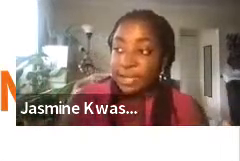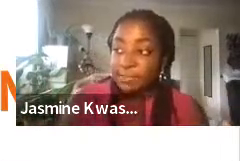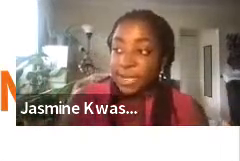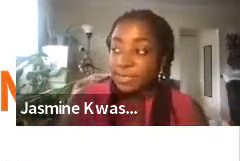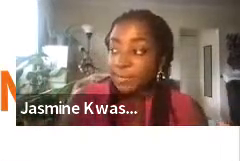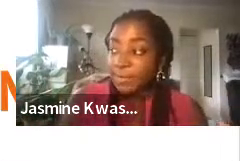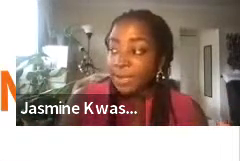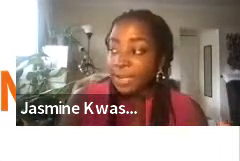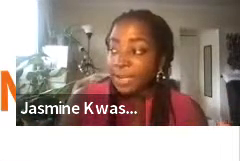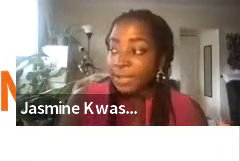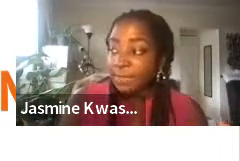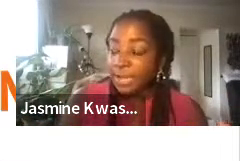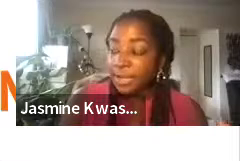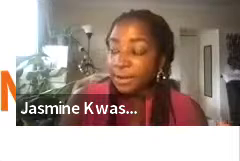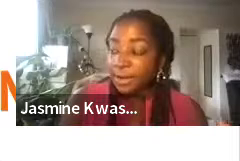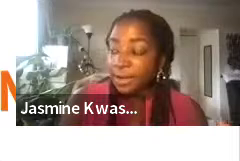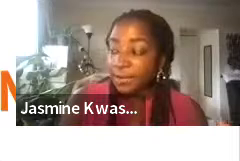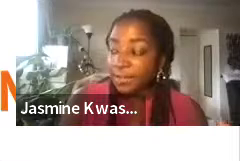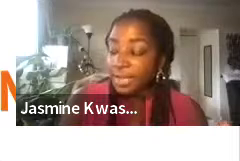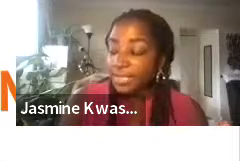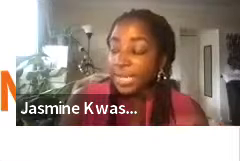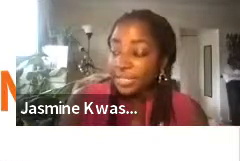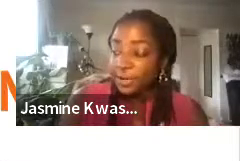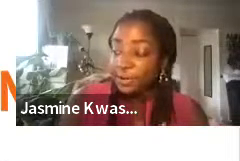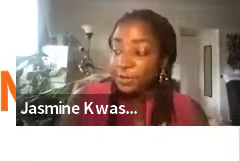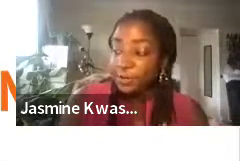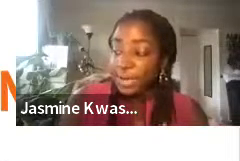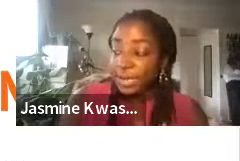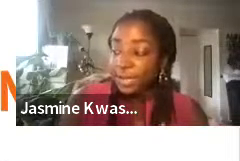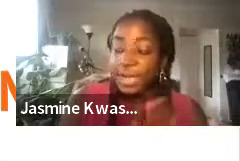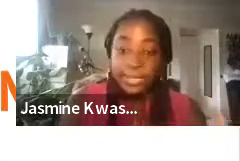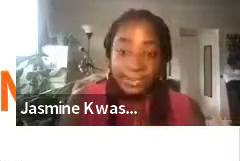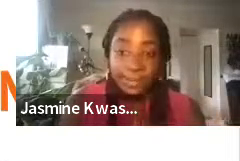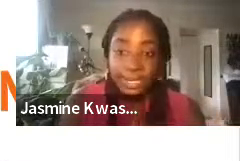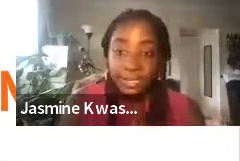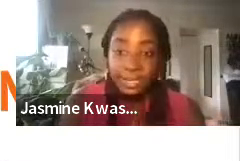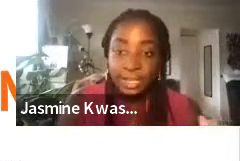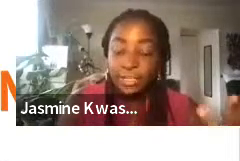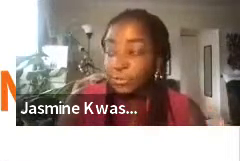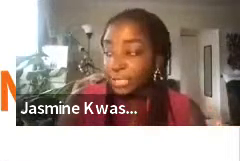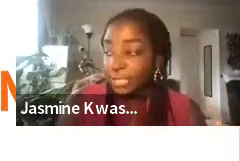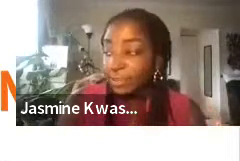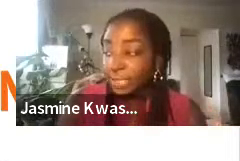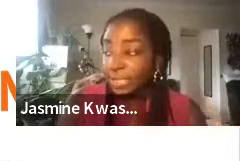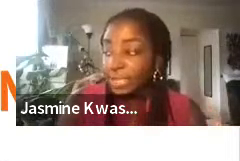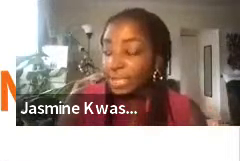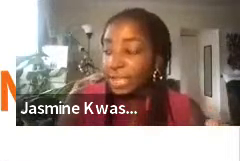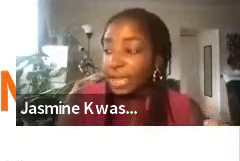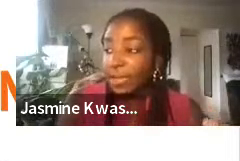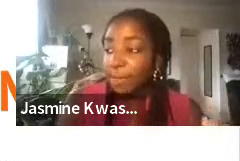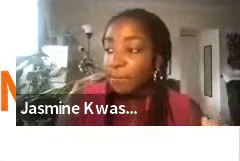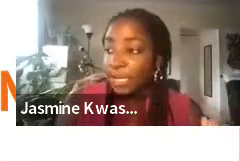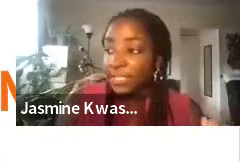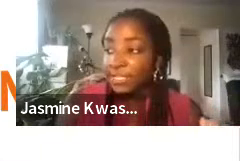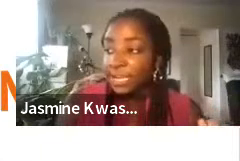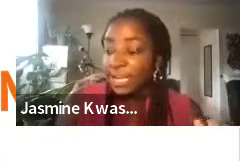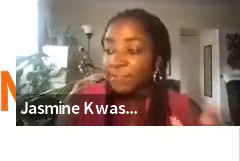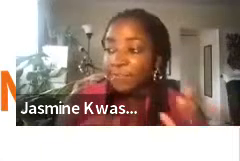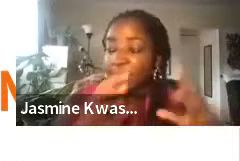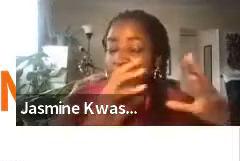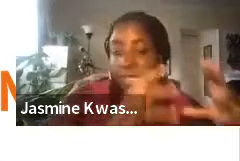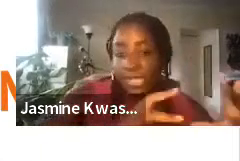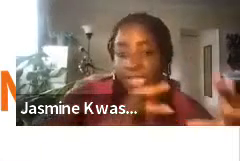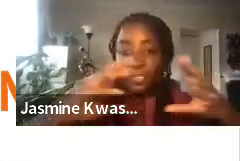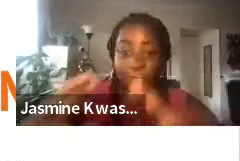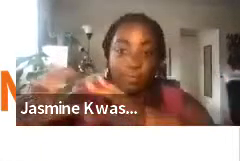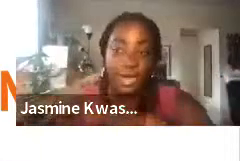this comes up in a science article by a colleague of mine, Achuta Kadambi, where he's kind